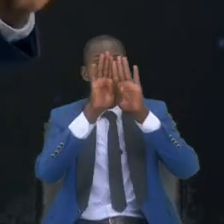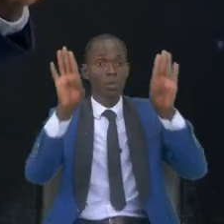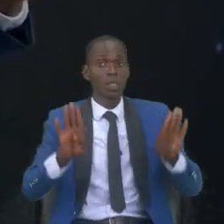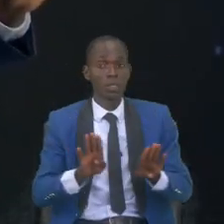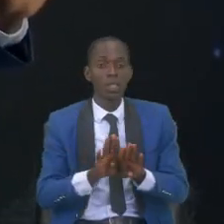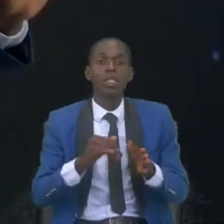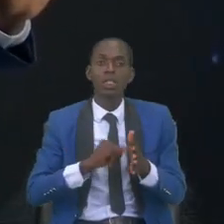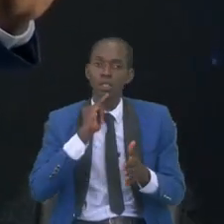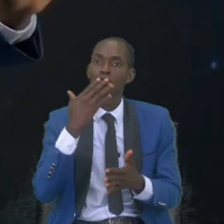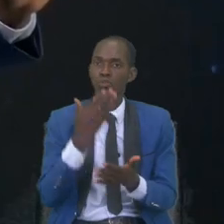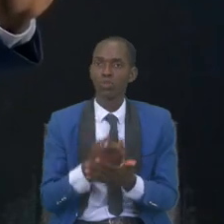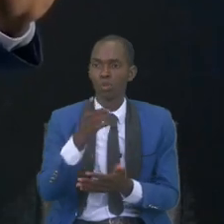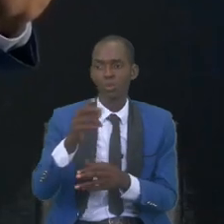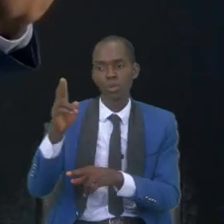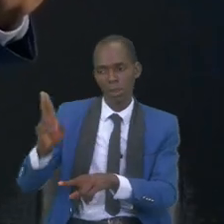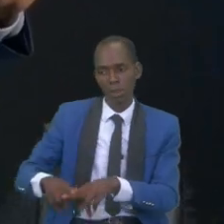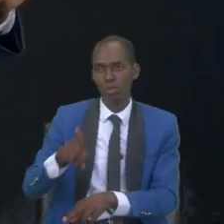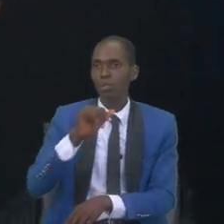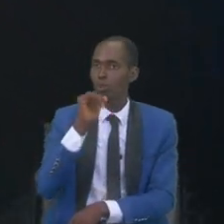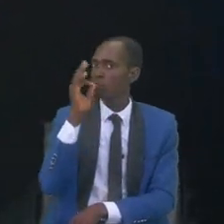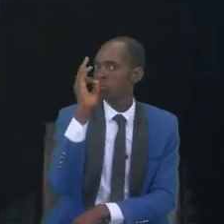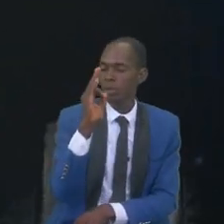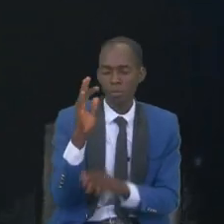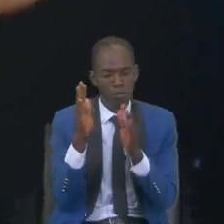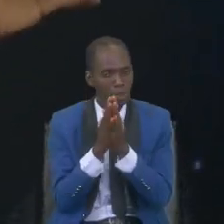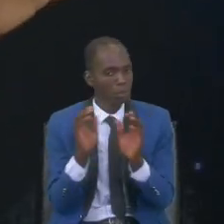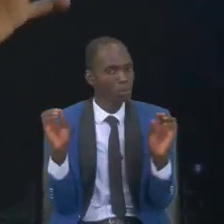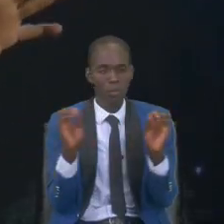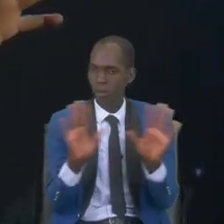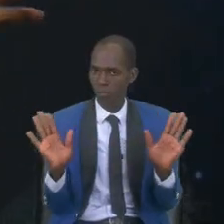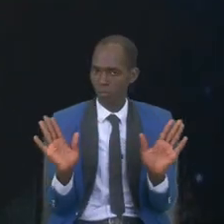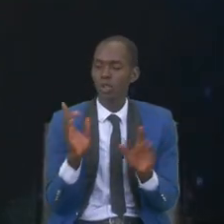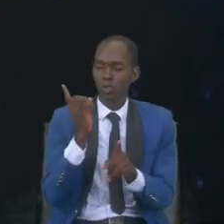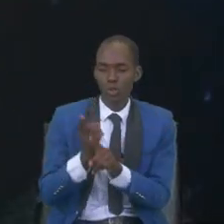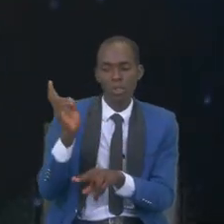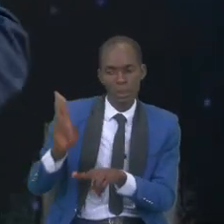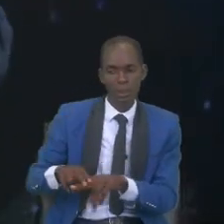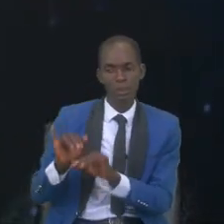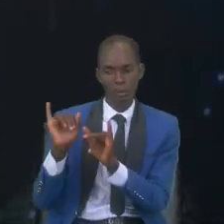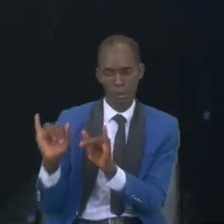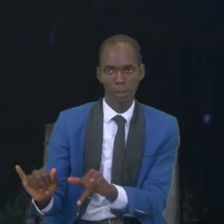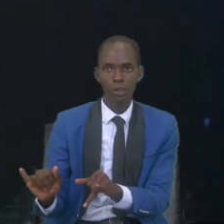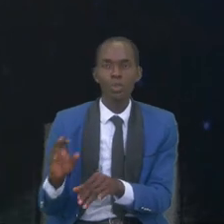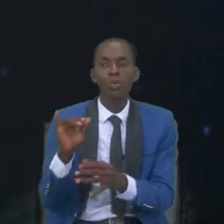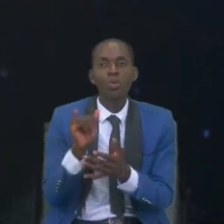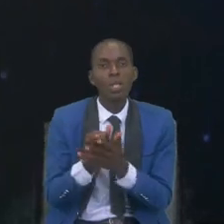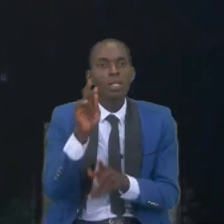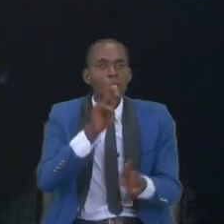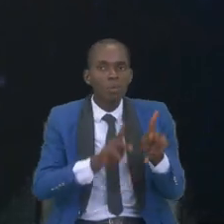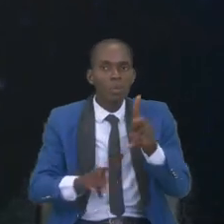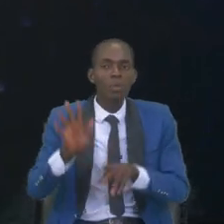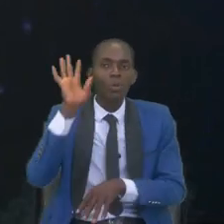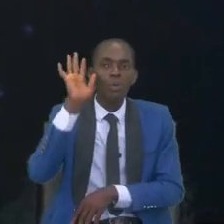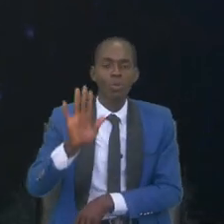down. You're not preaching, you're not praying, you're not doing anything, to sit down there so that the people will know we